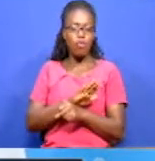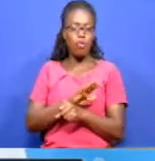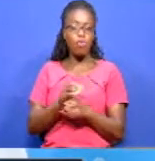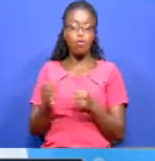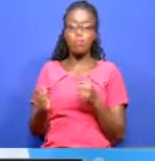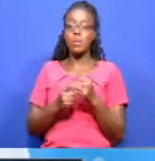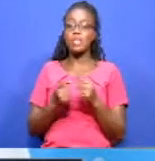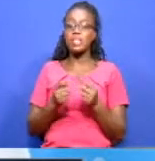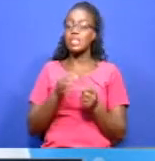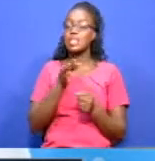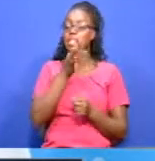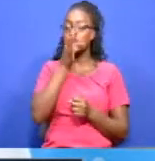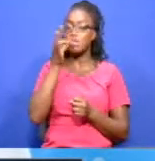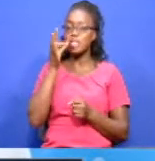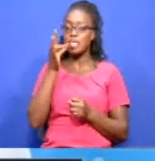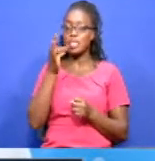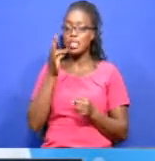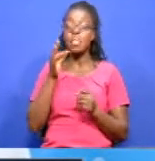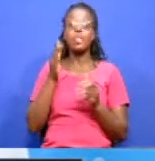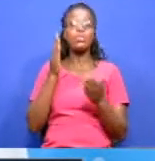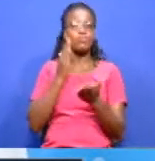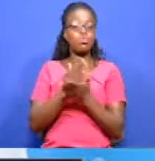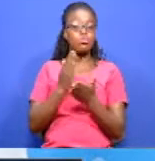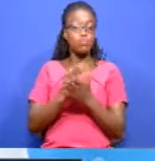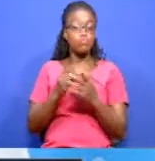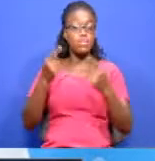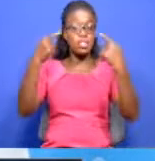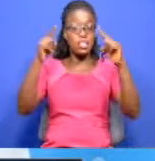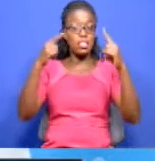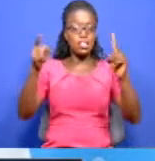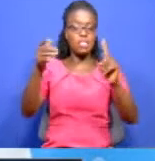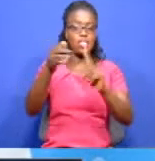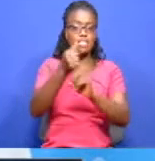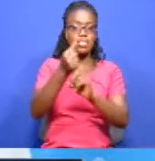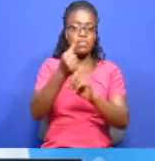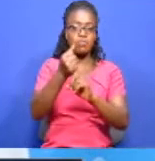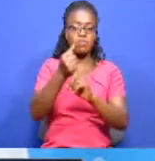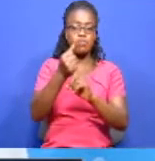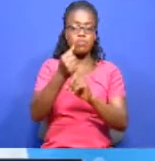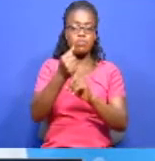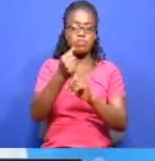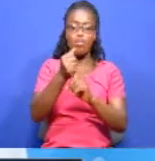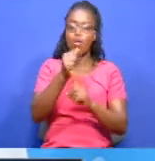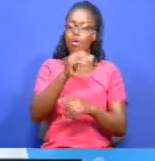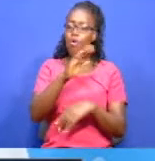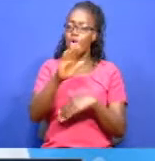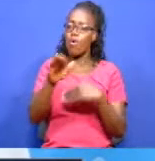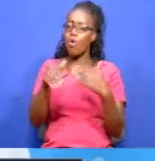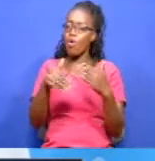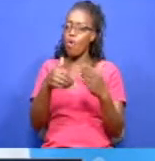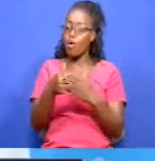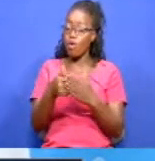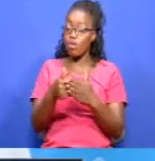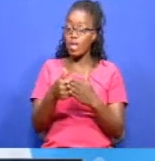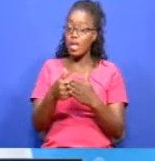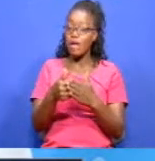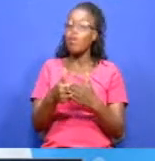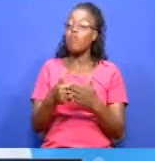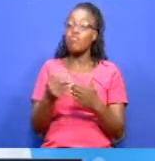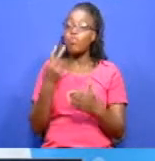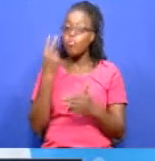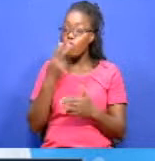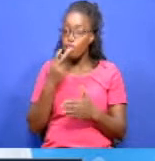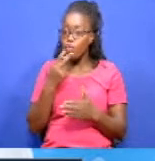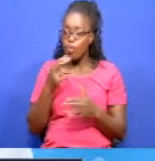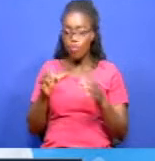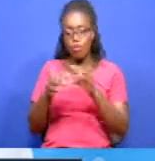certain that the successes that we have achieved are owed to their cooperation. I